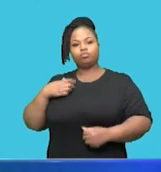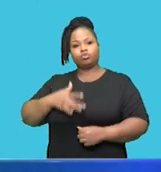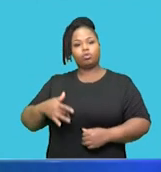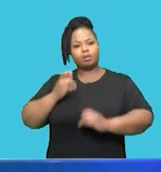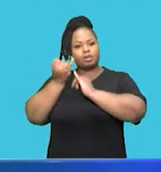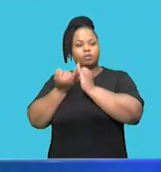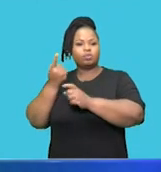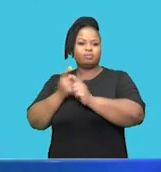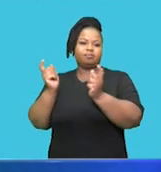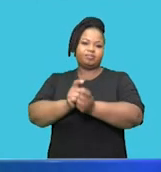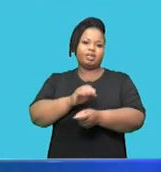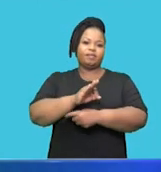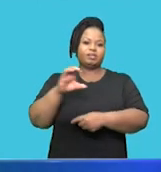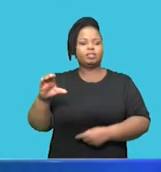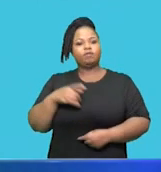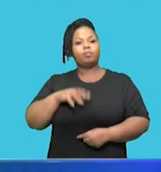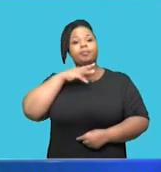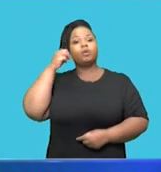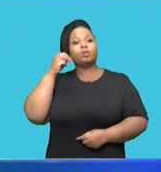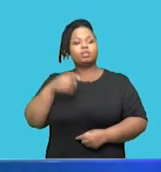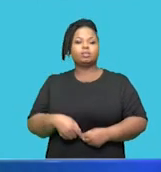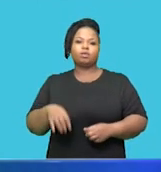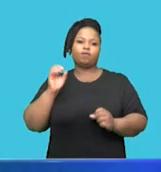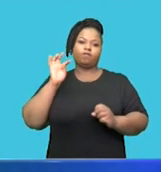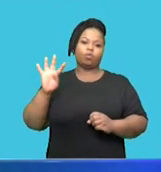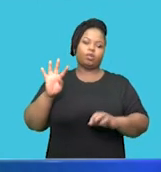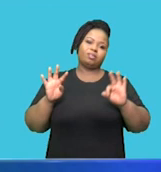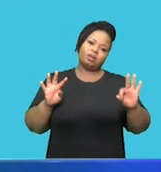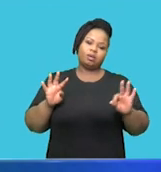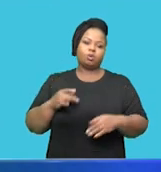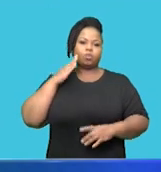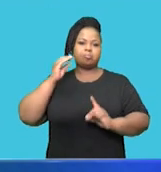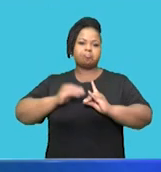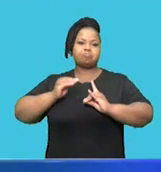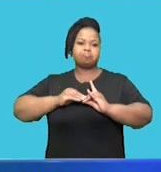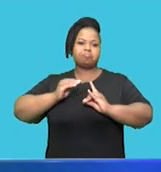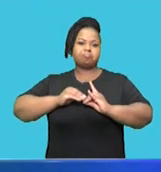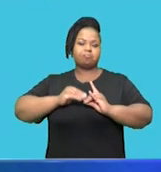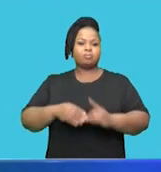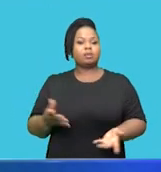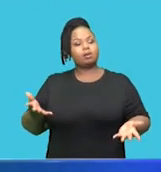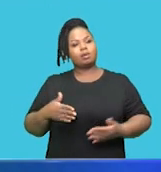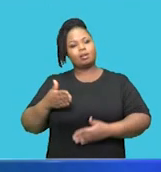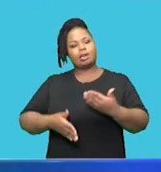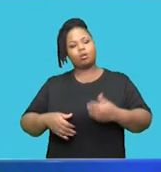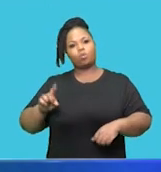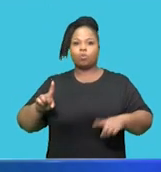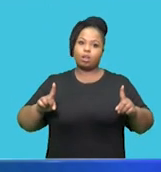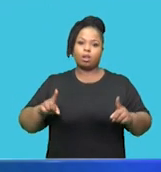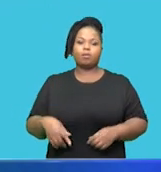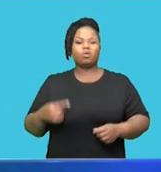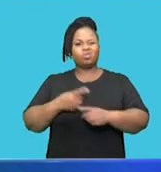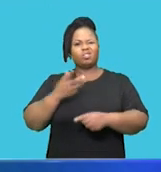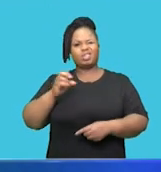after defeating Basil FC from Meadowlands by 4-3 in a penalty shootout. The game initially ended in a 1-1 draw after